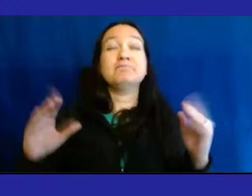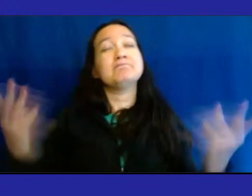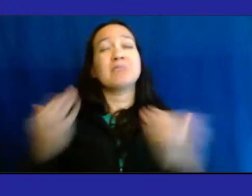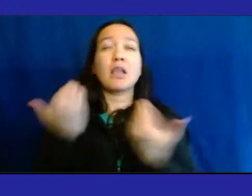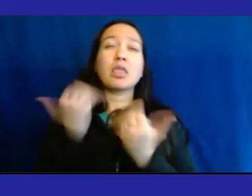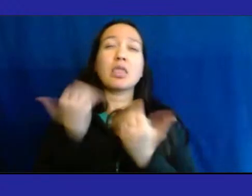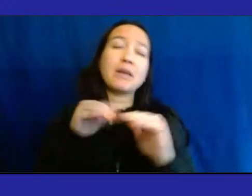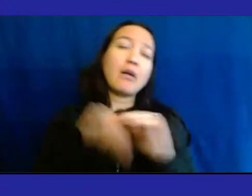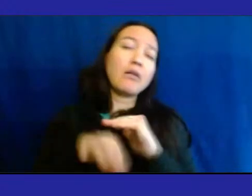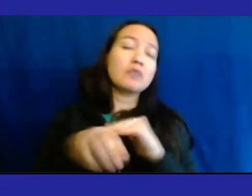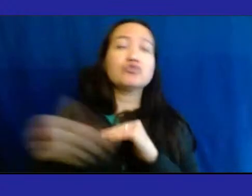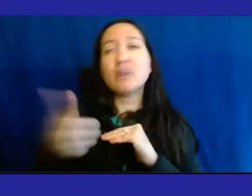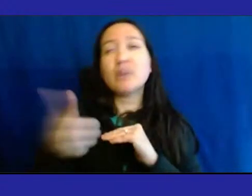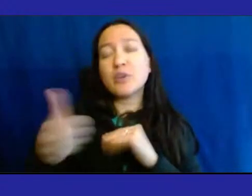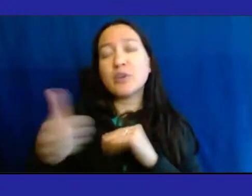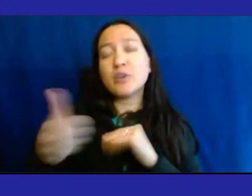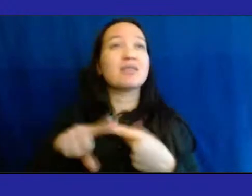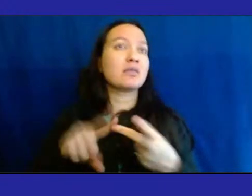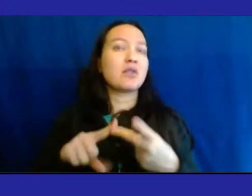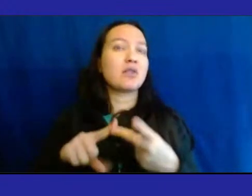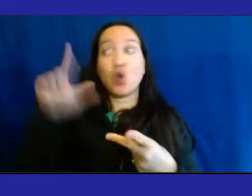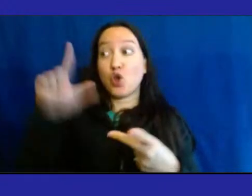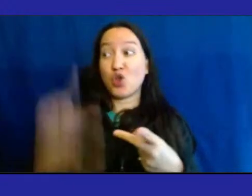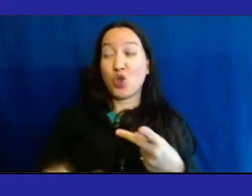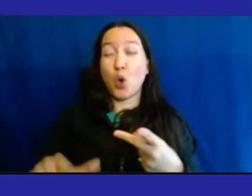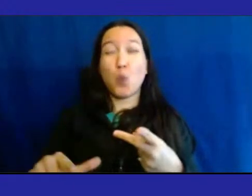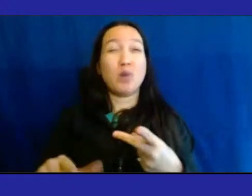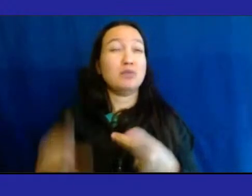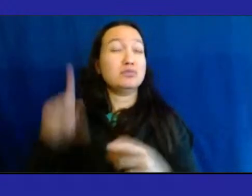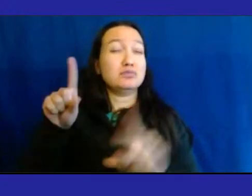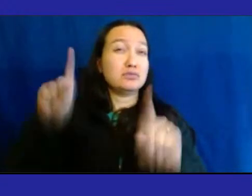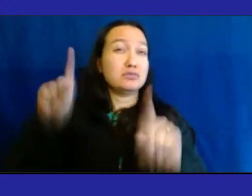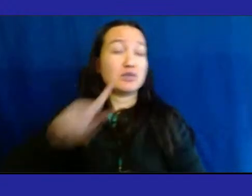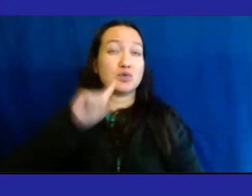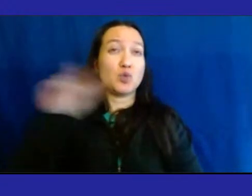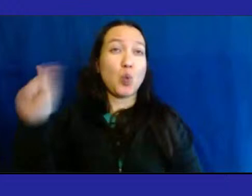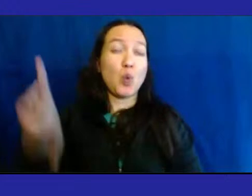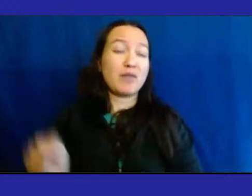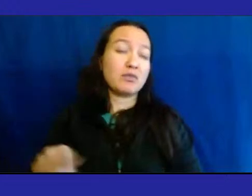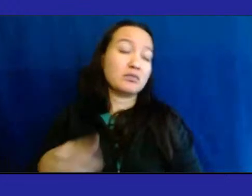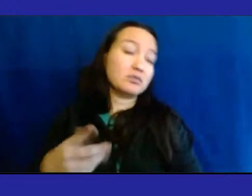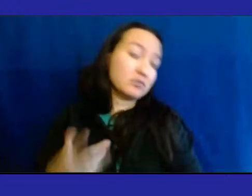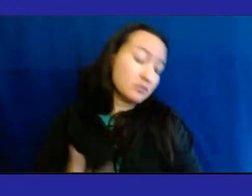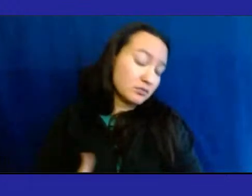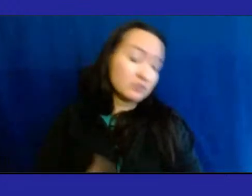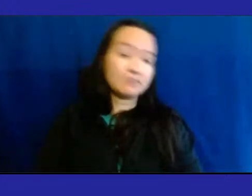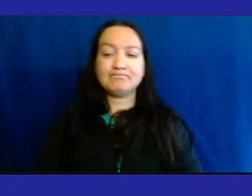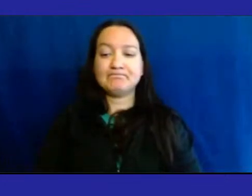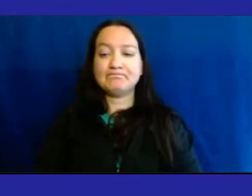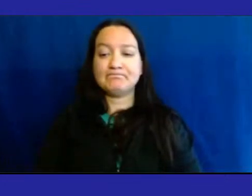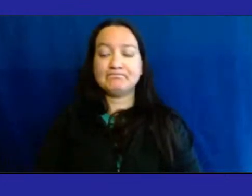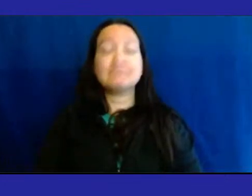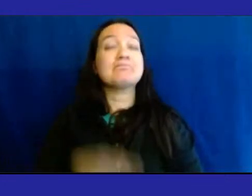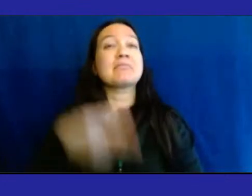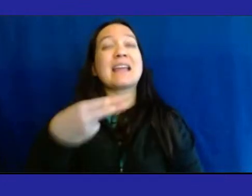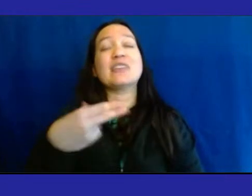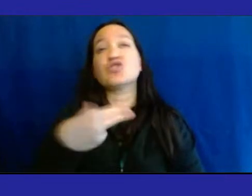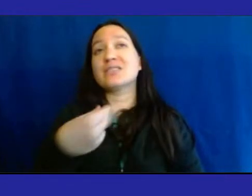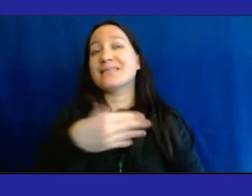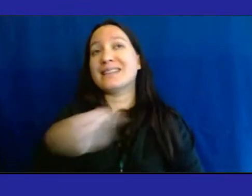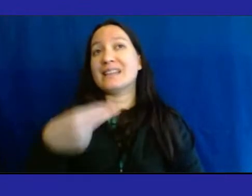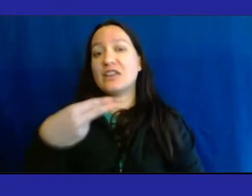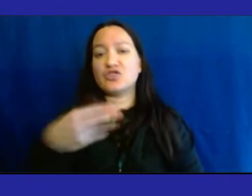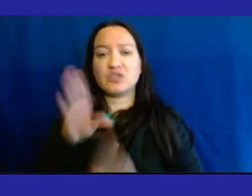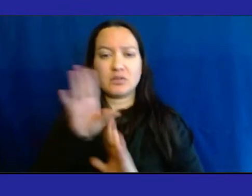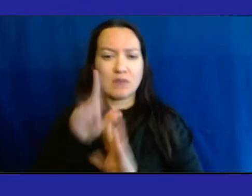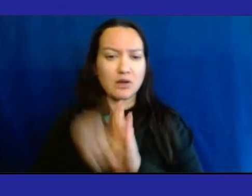to transportation and just lower rates of tests being ordered by clinicians. So in terms of H&H background, sorry, if you could